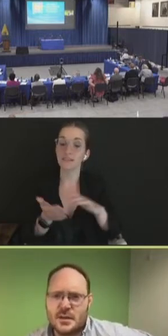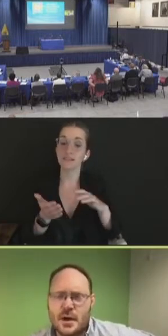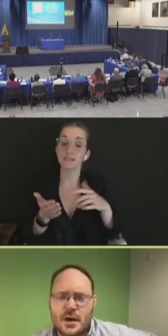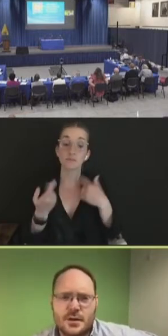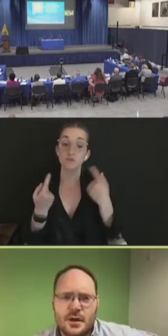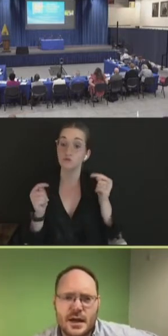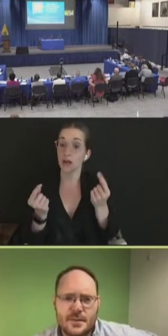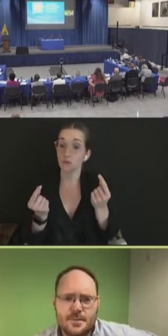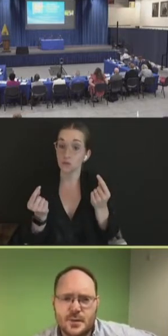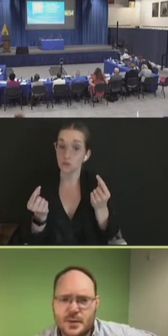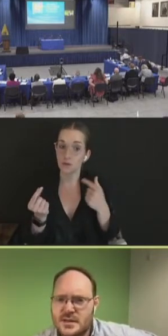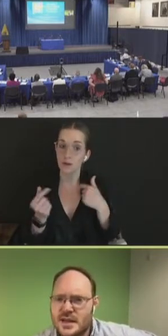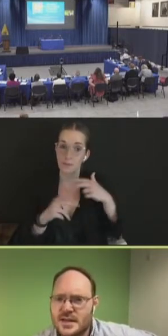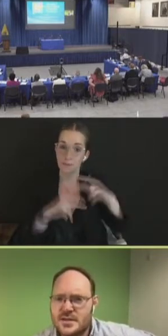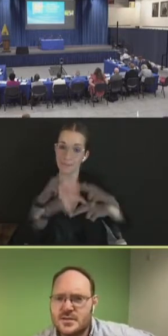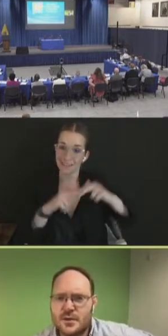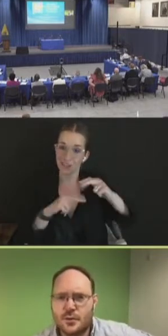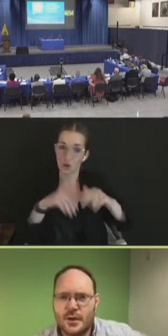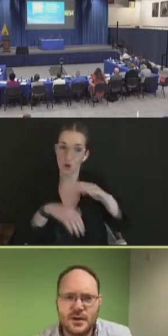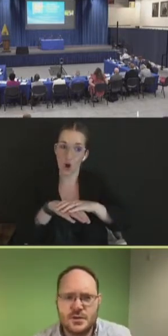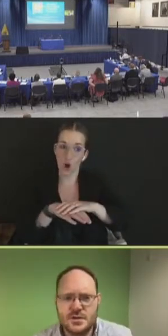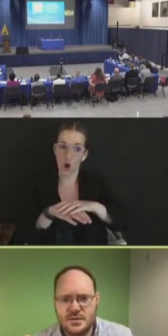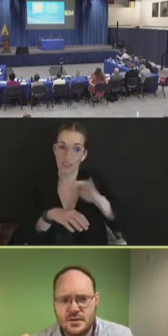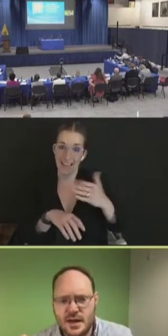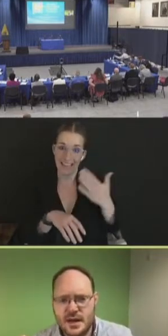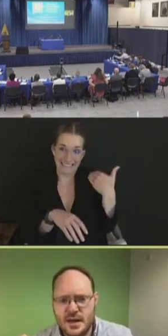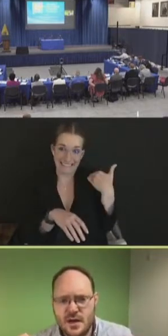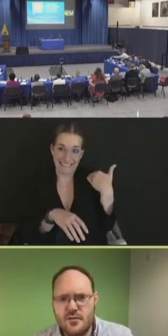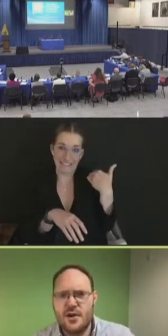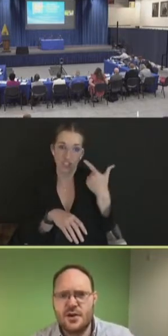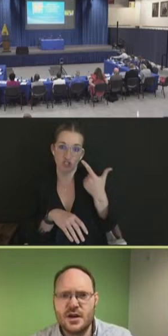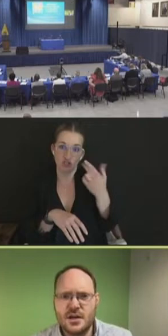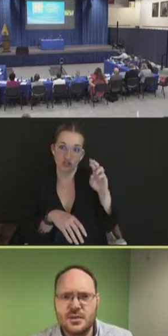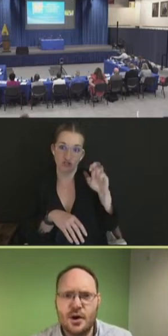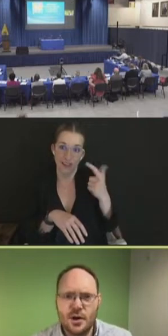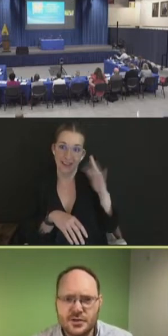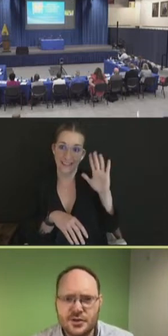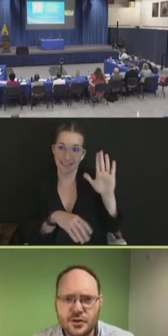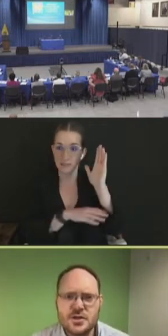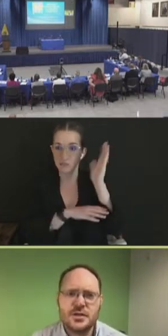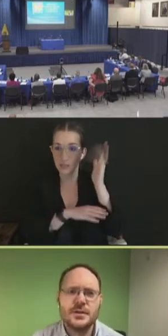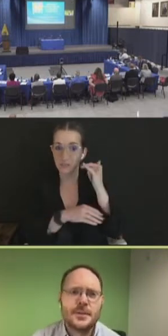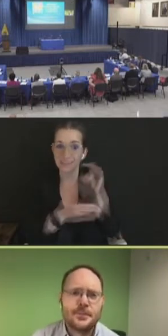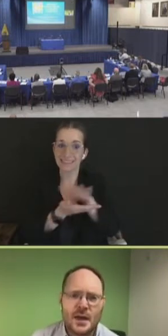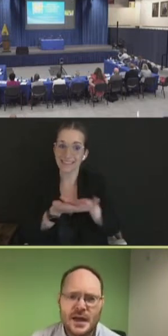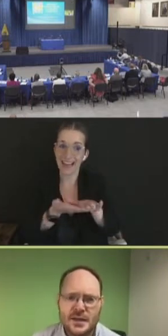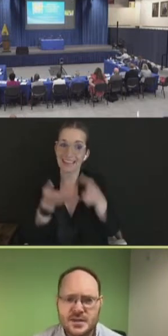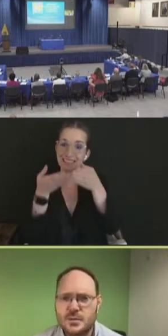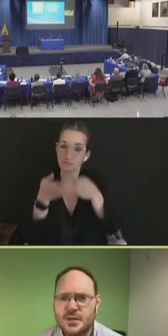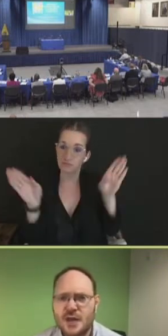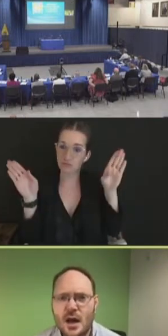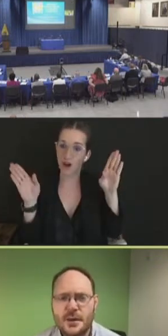building upon the presentation from Greg, which is a very nice broad introduction to some of the topics